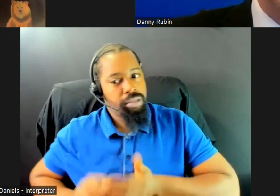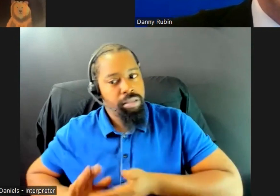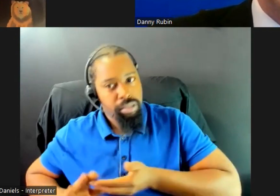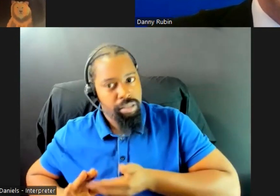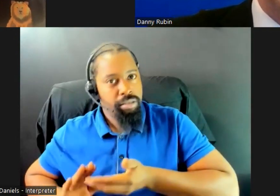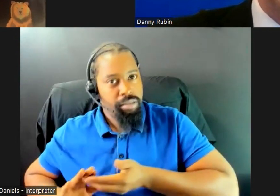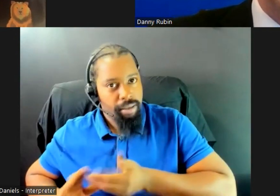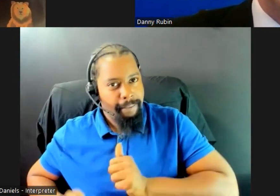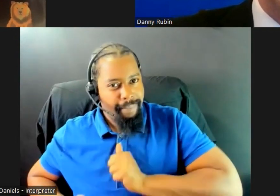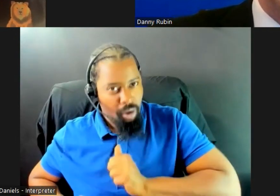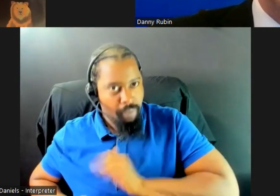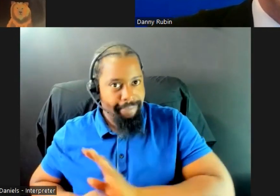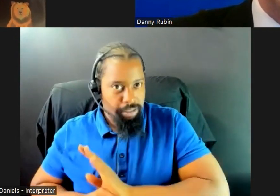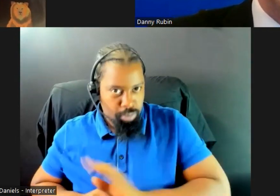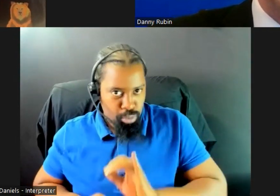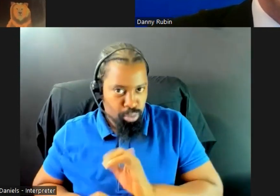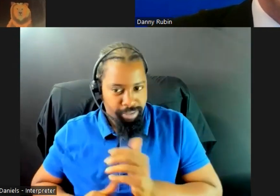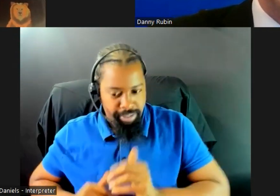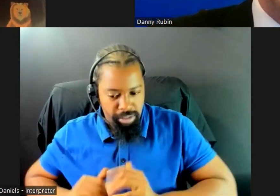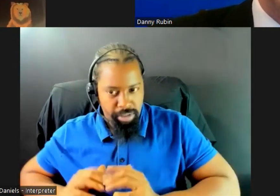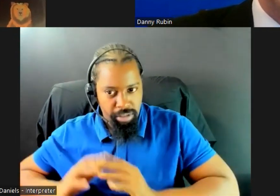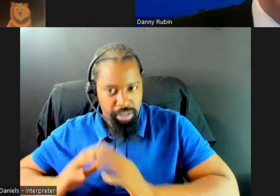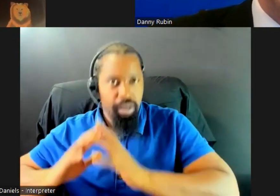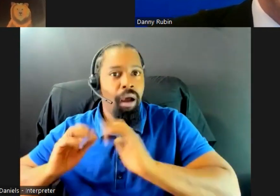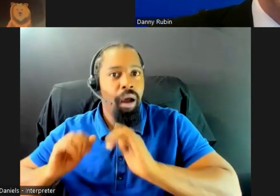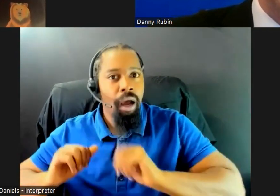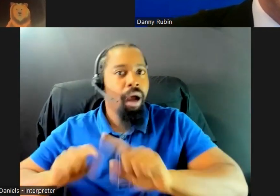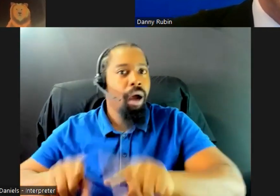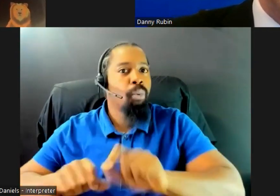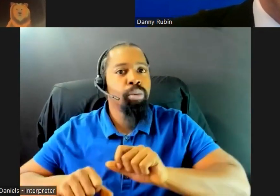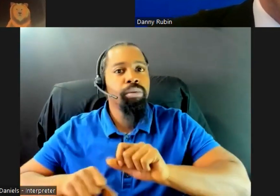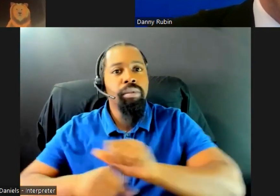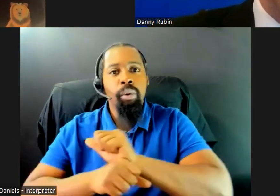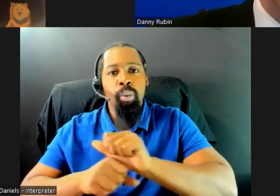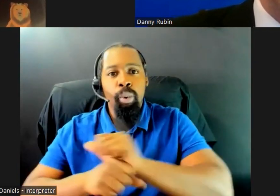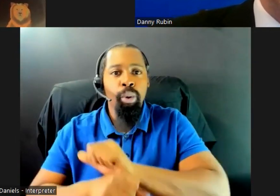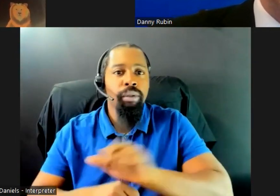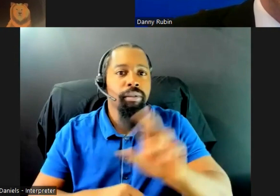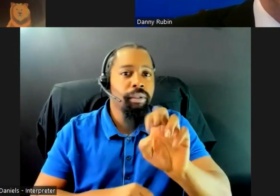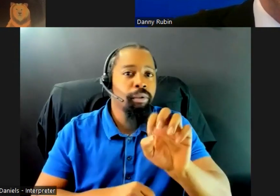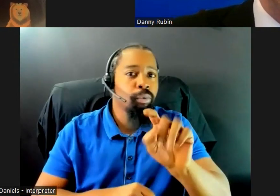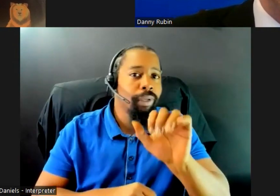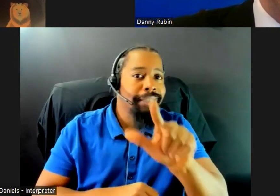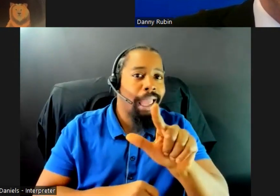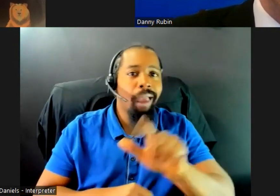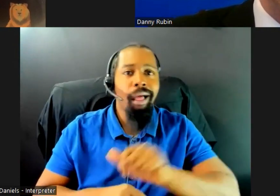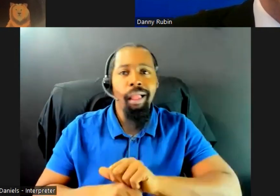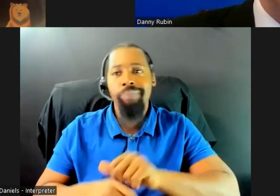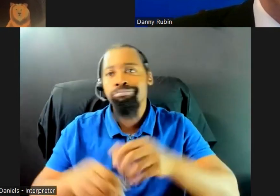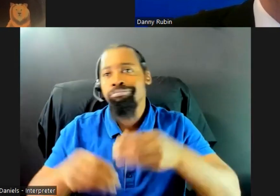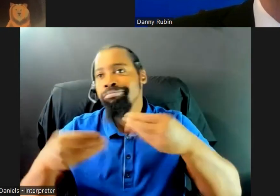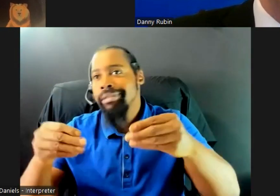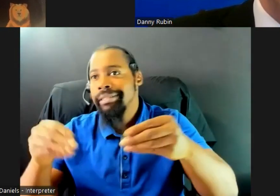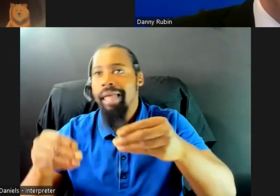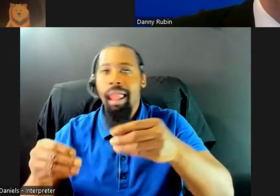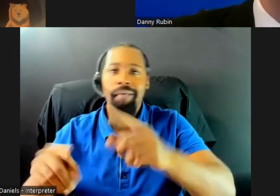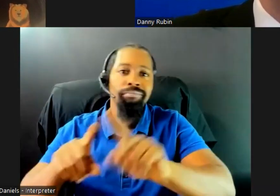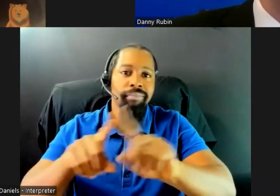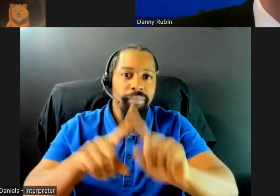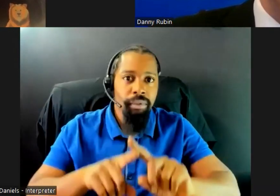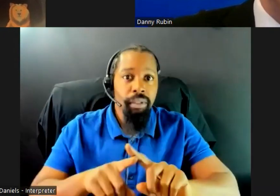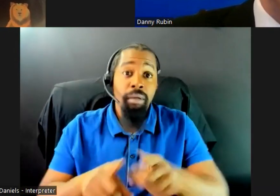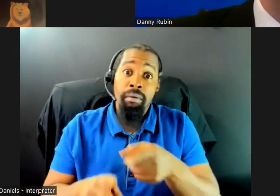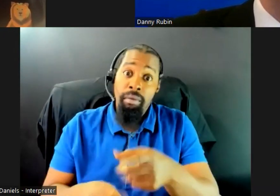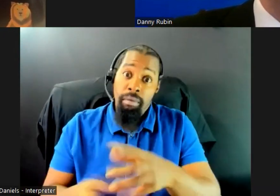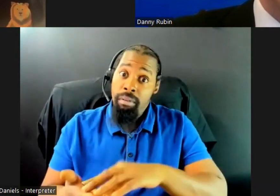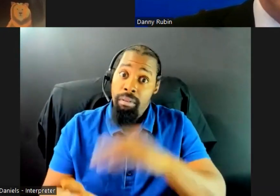line and I even worked in retail as a sales person on the floor. That taught me a